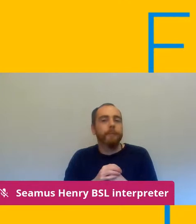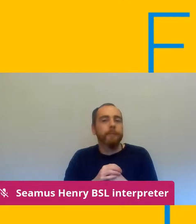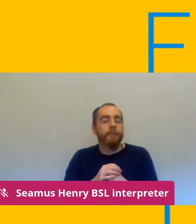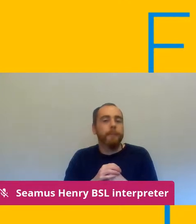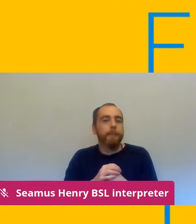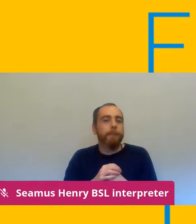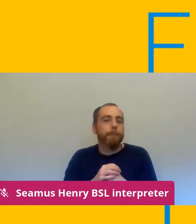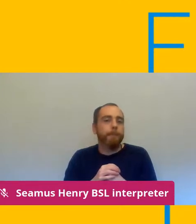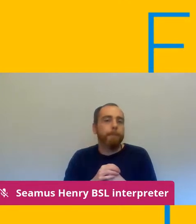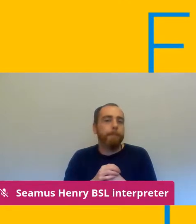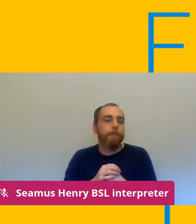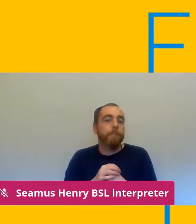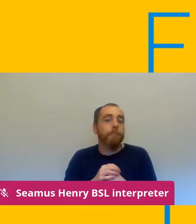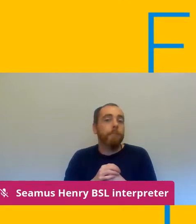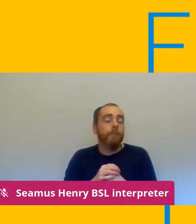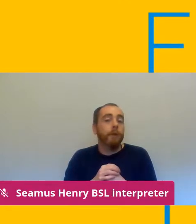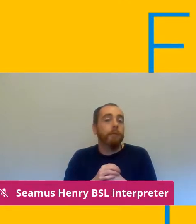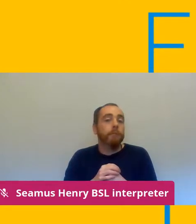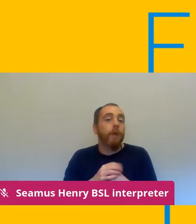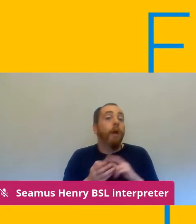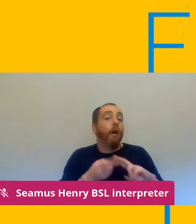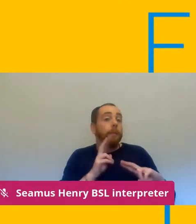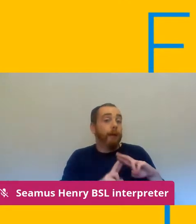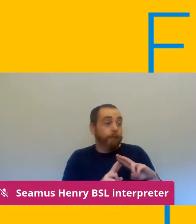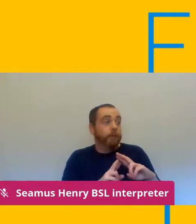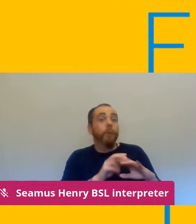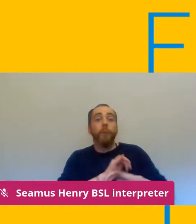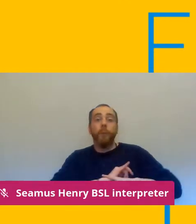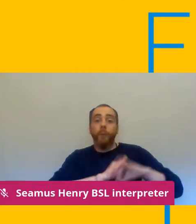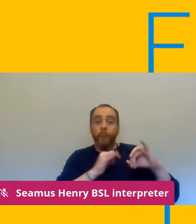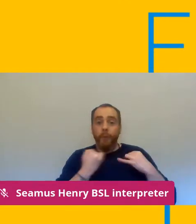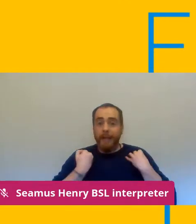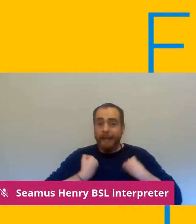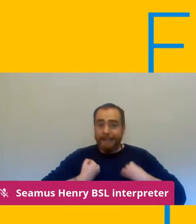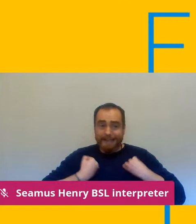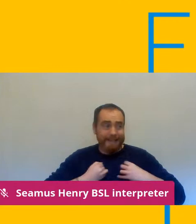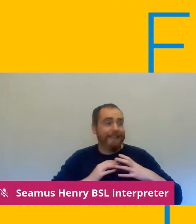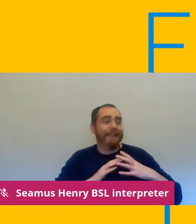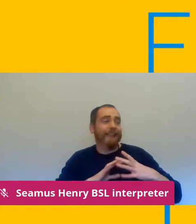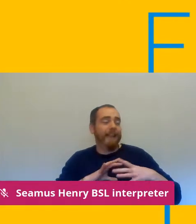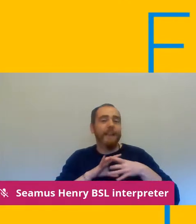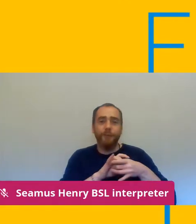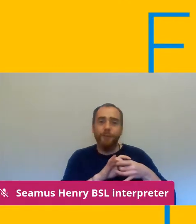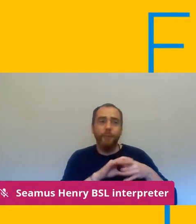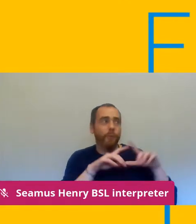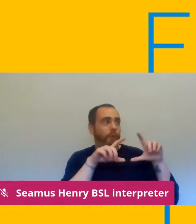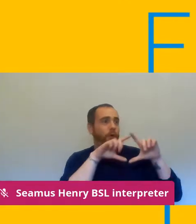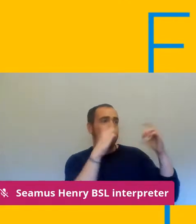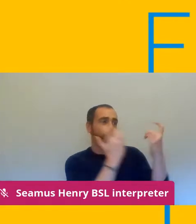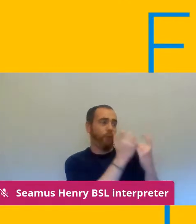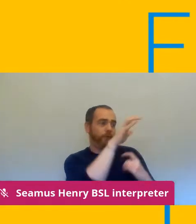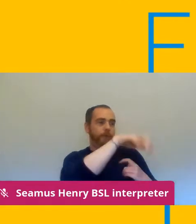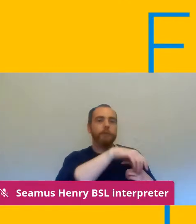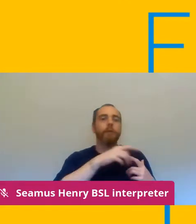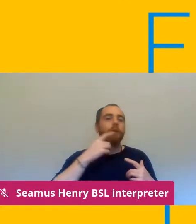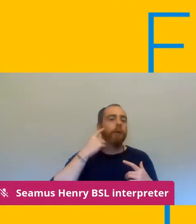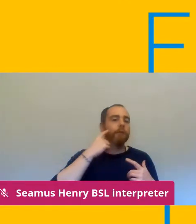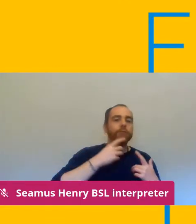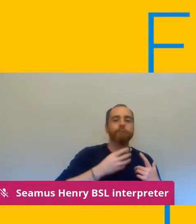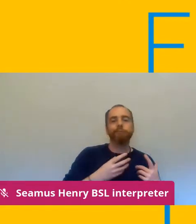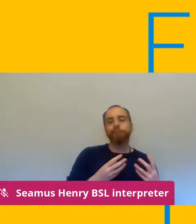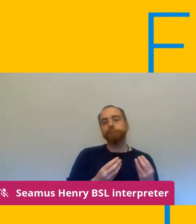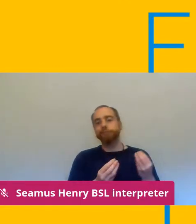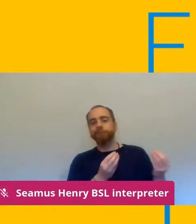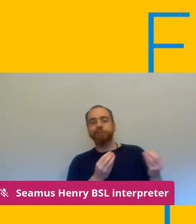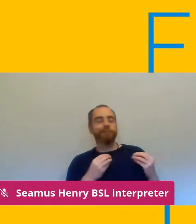uh uh illness and and even worse as a result of their operations the government will not support colleges they're passing the